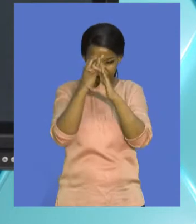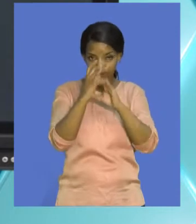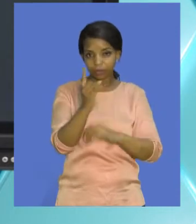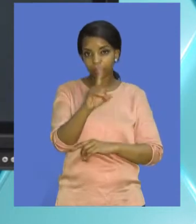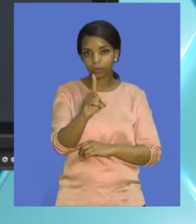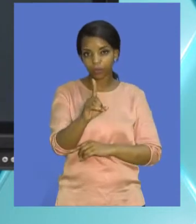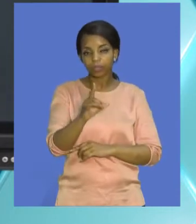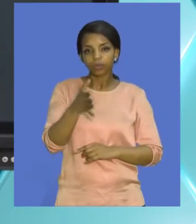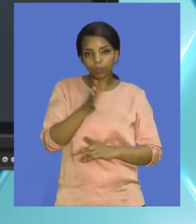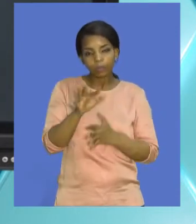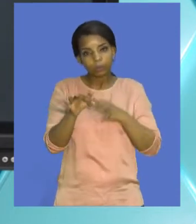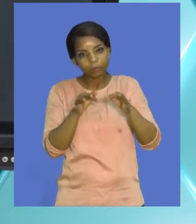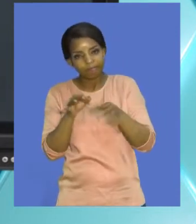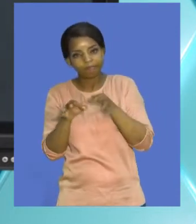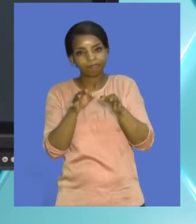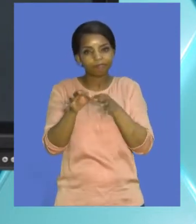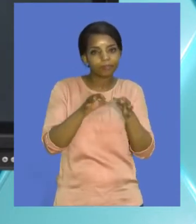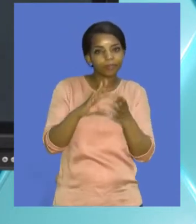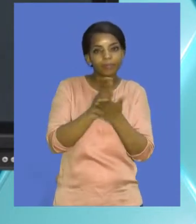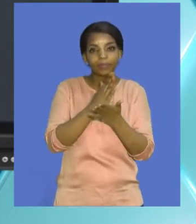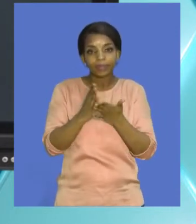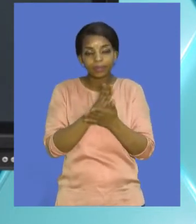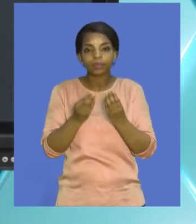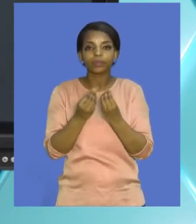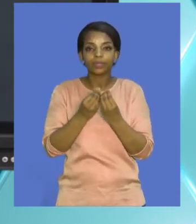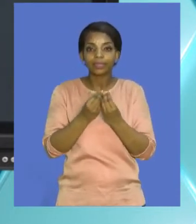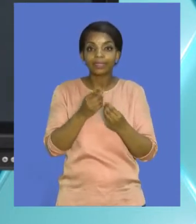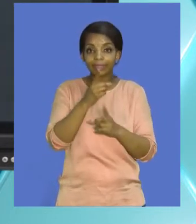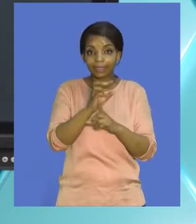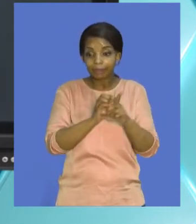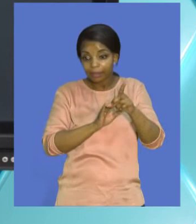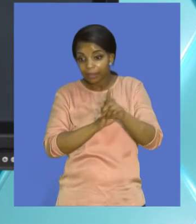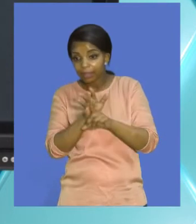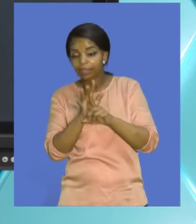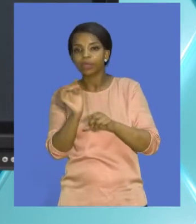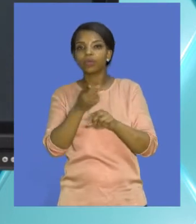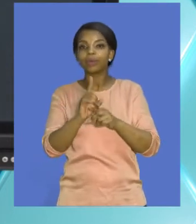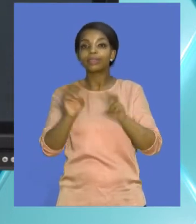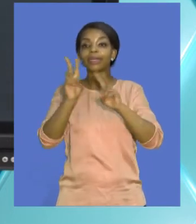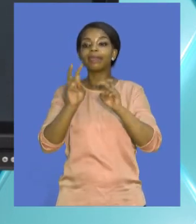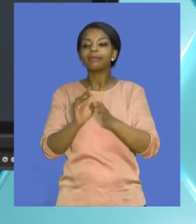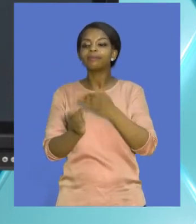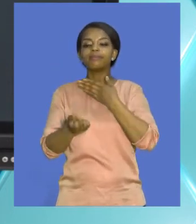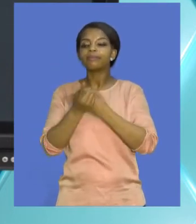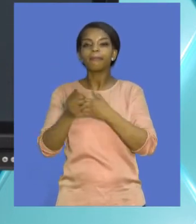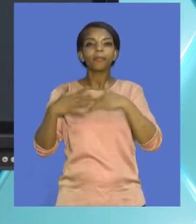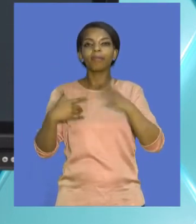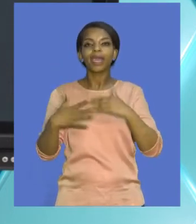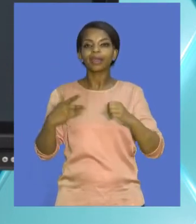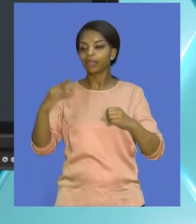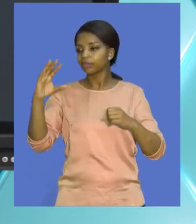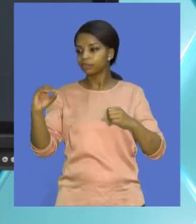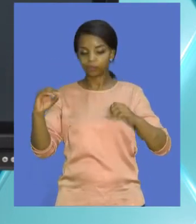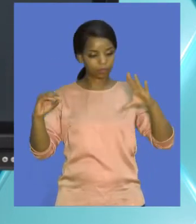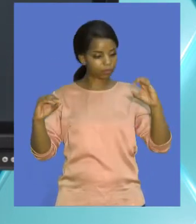factors that affect the magnitude of the electrostatic force that exists between any 2-point charges in space, which takes us exactly